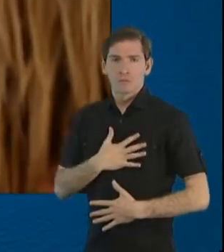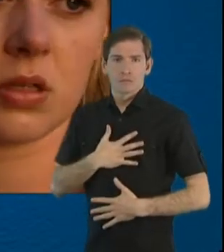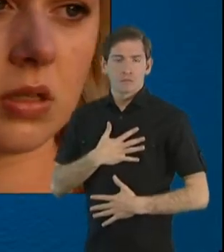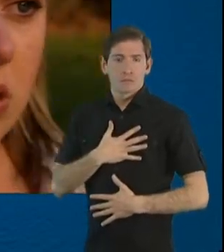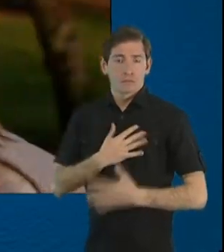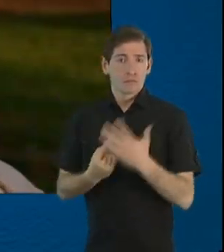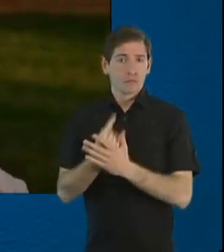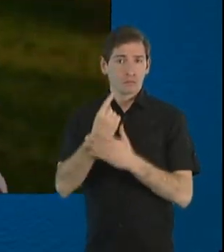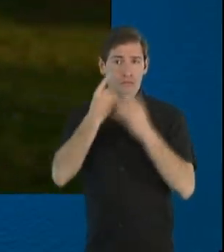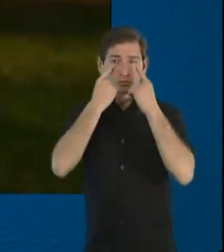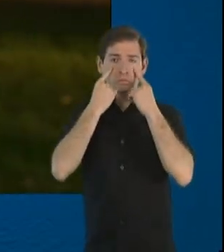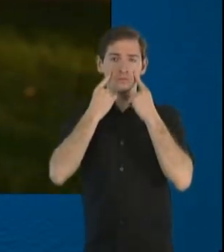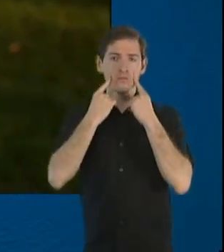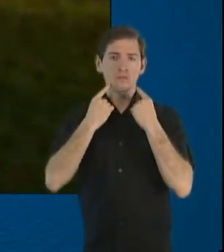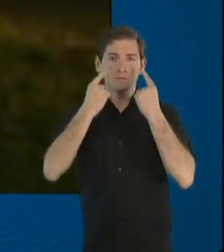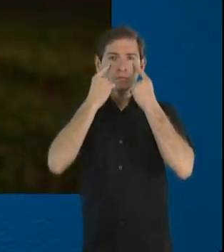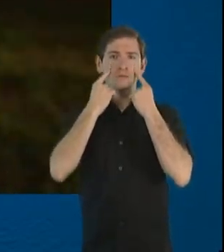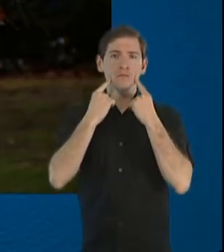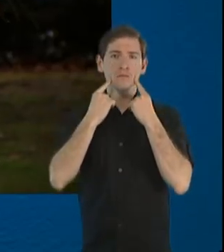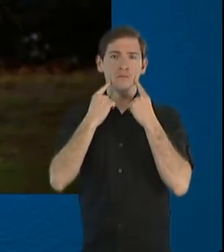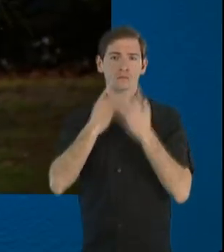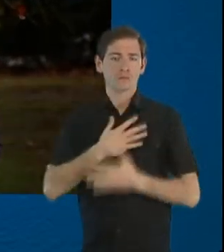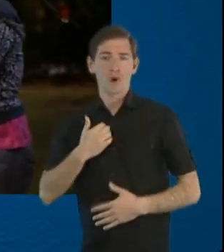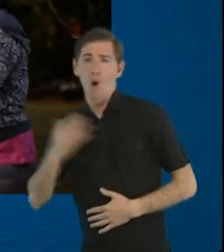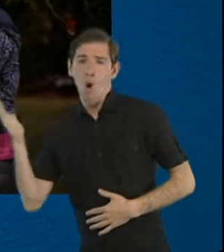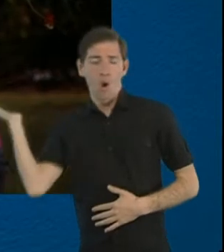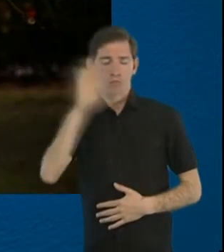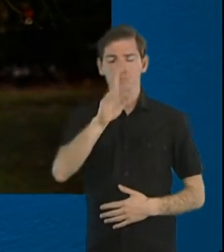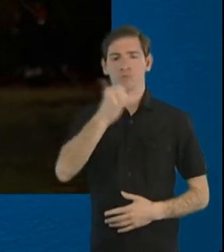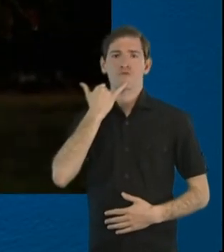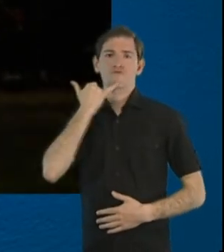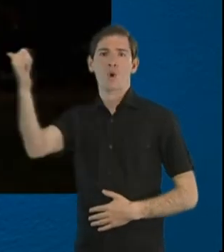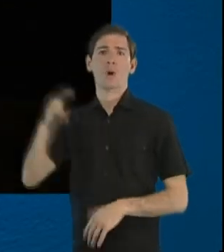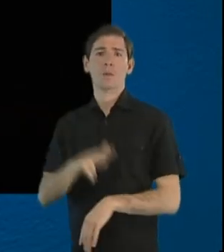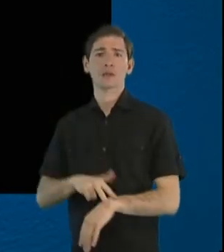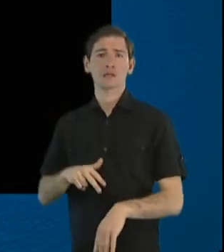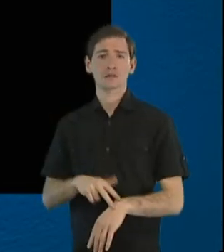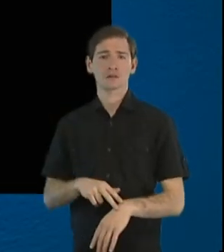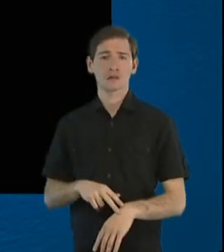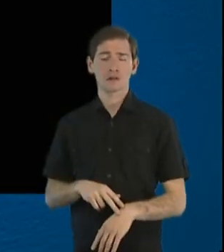I just started bursting out into tears and everything, and then I went home. Then we called the police.